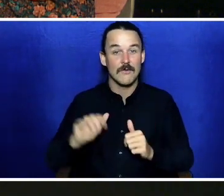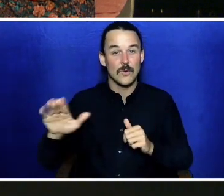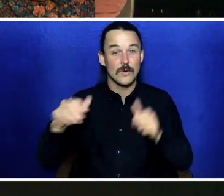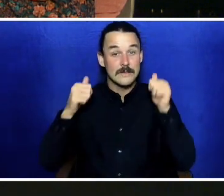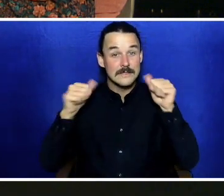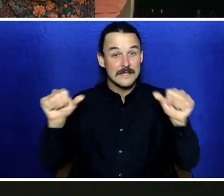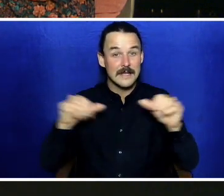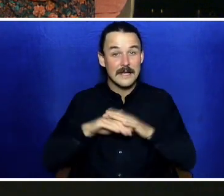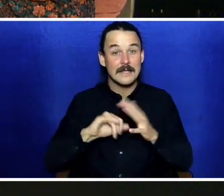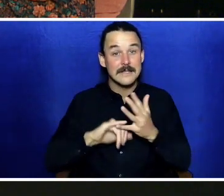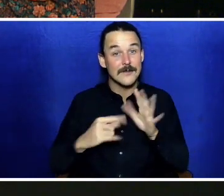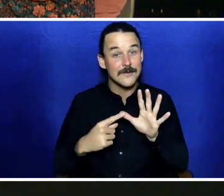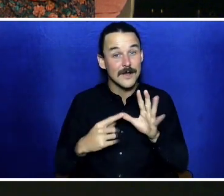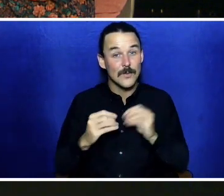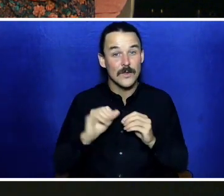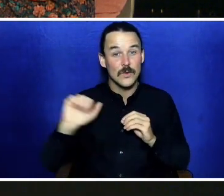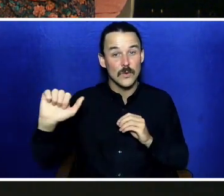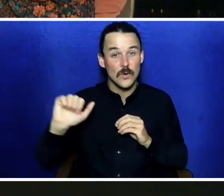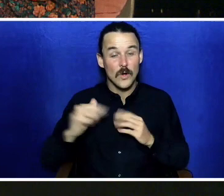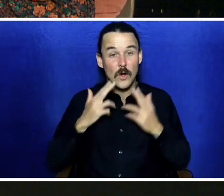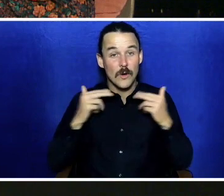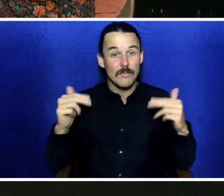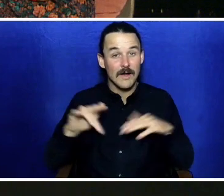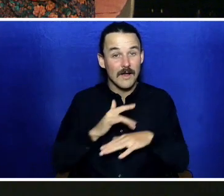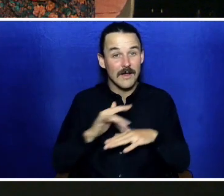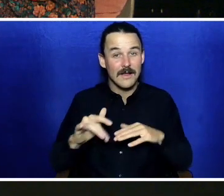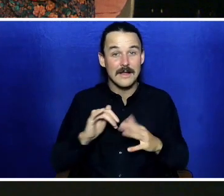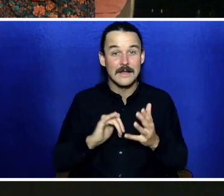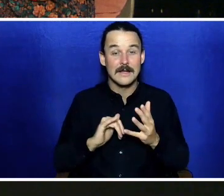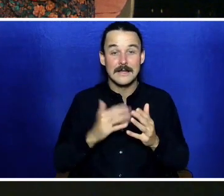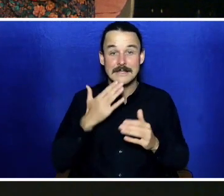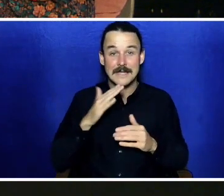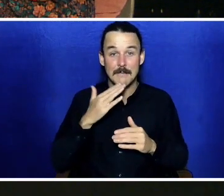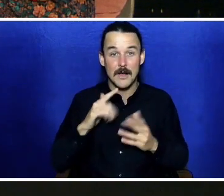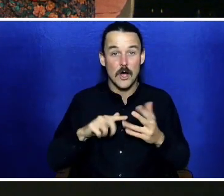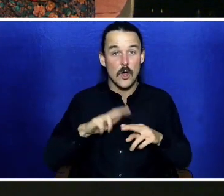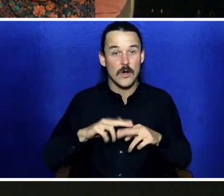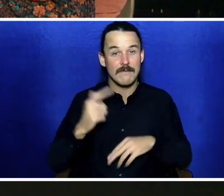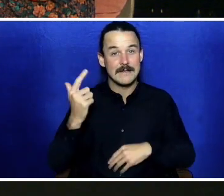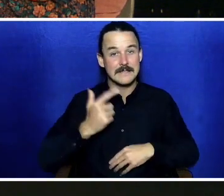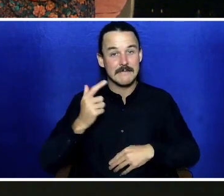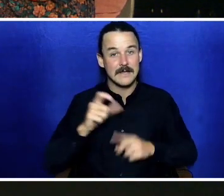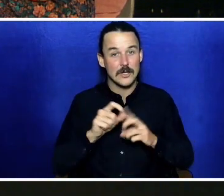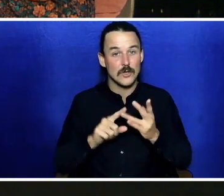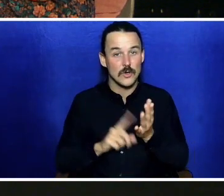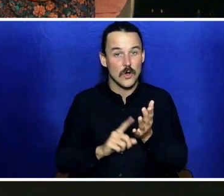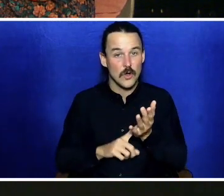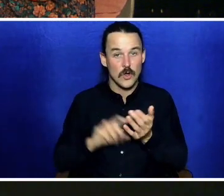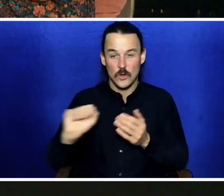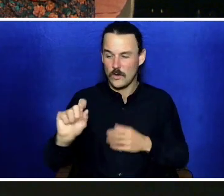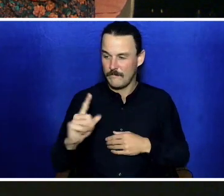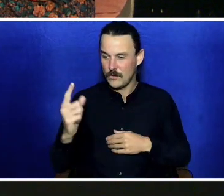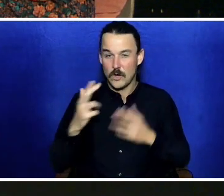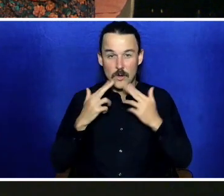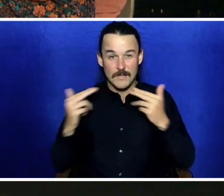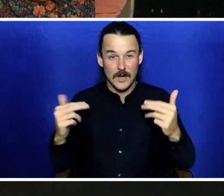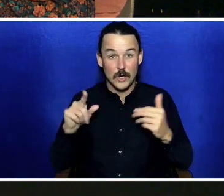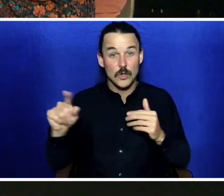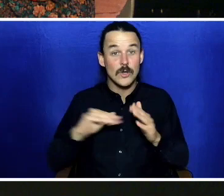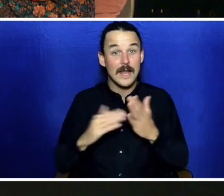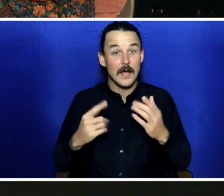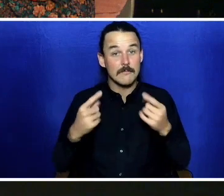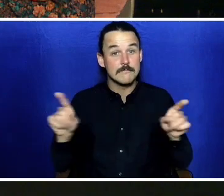of your opera, The Summer of the 17th Doll, your very first opera, You're composing a new one. What's that?